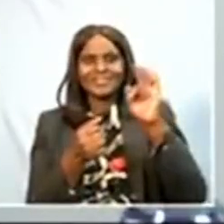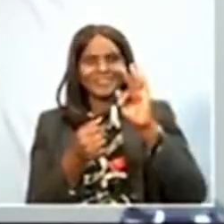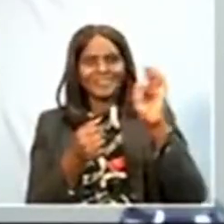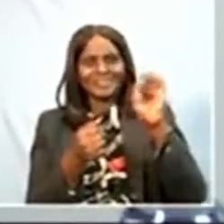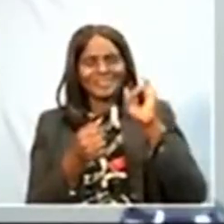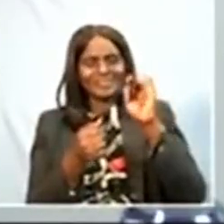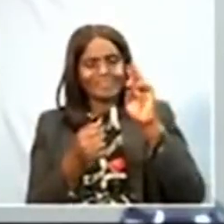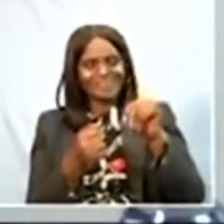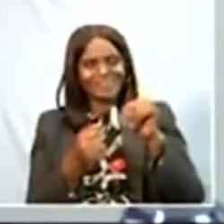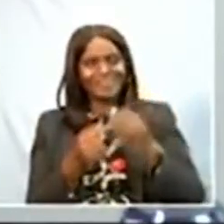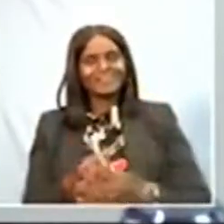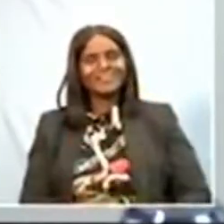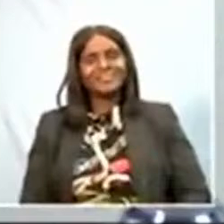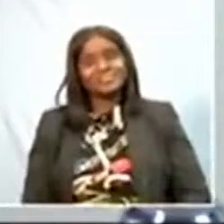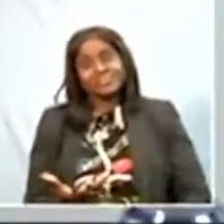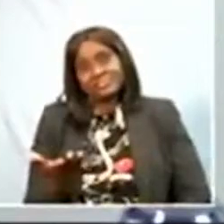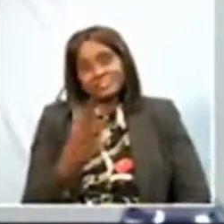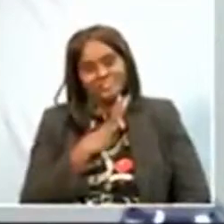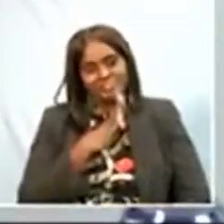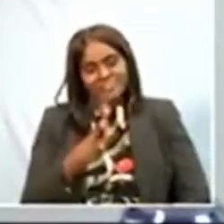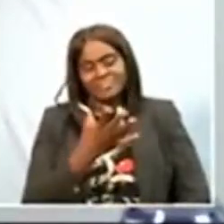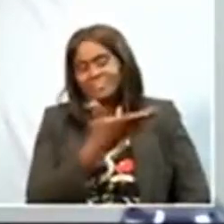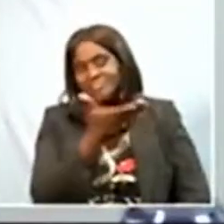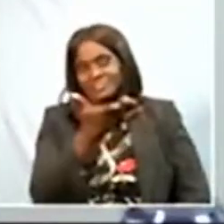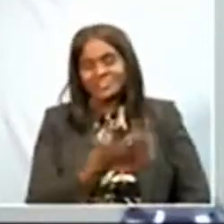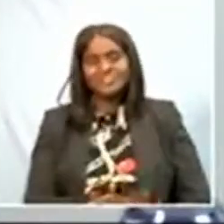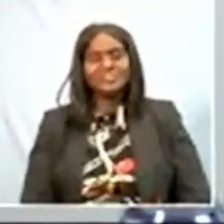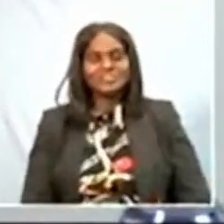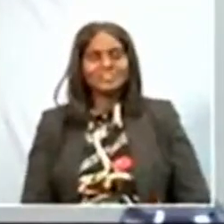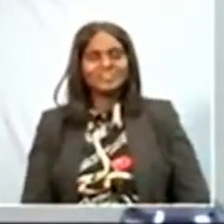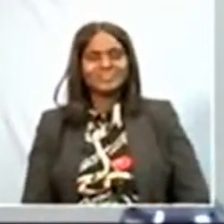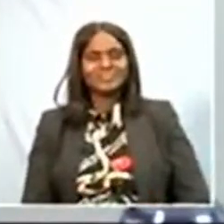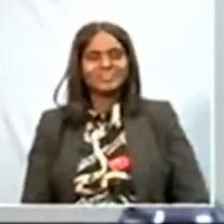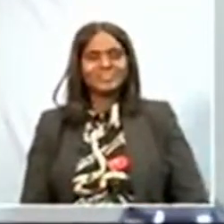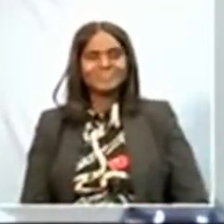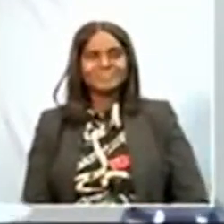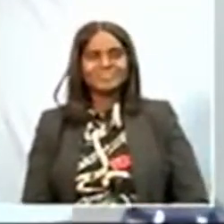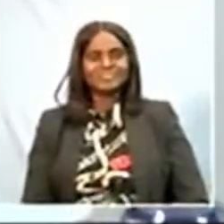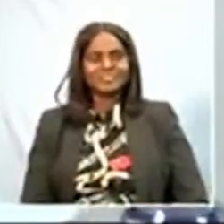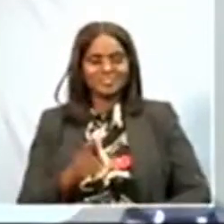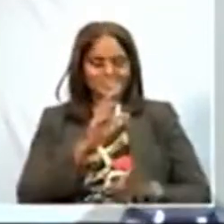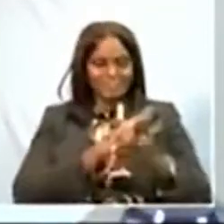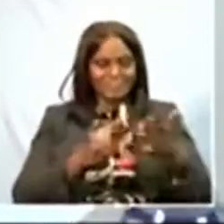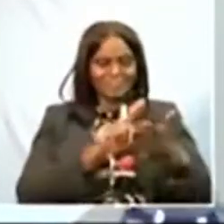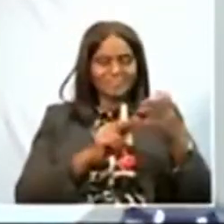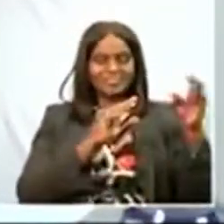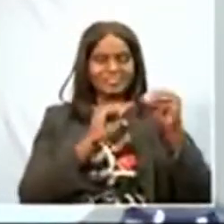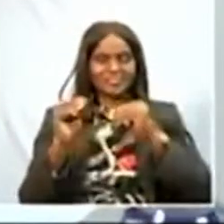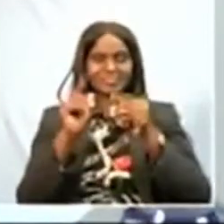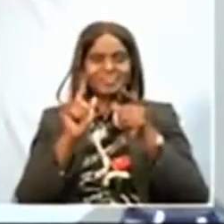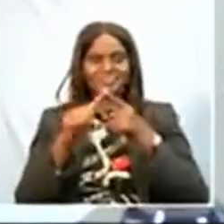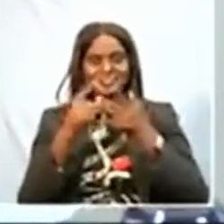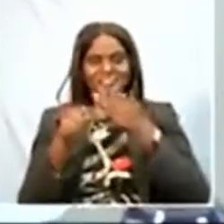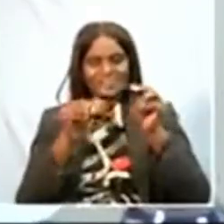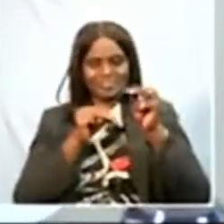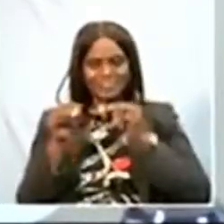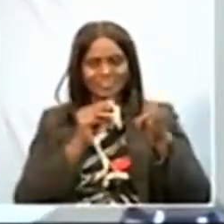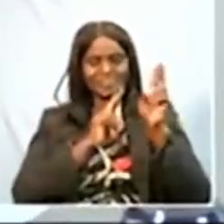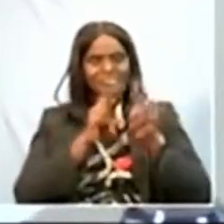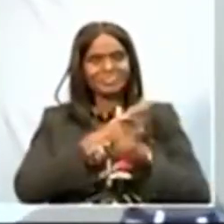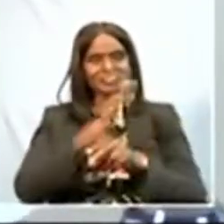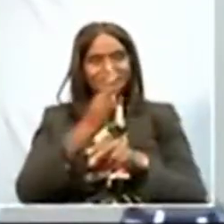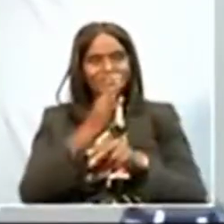Yeah. Okay, Paraffin Primary School. So when you read that, you go to the management